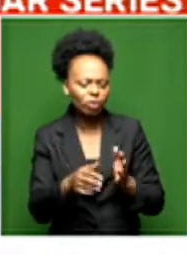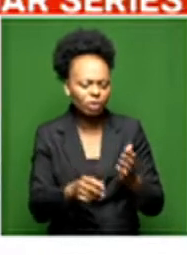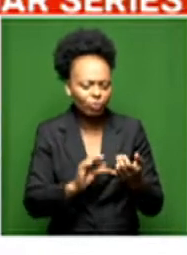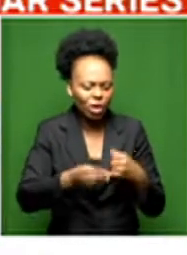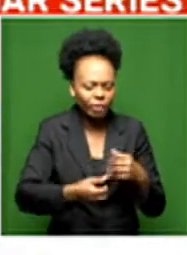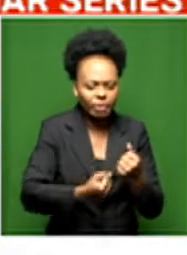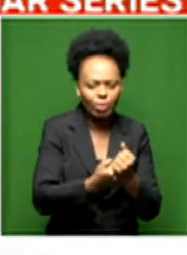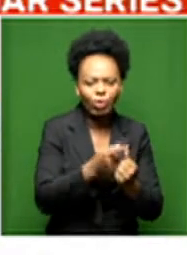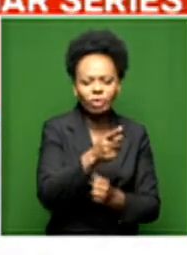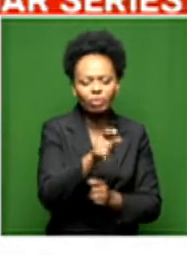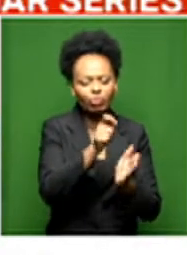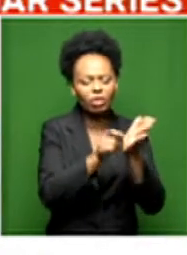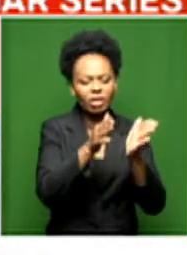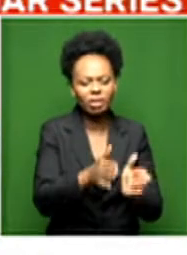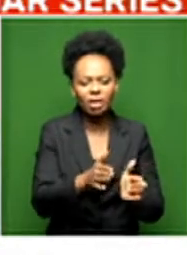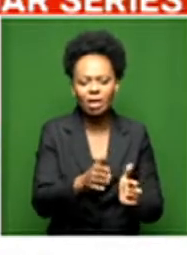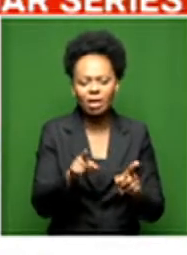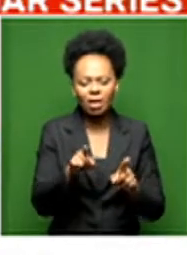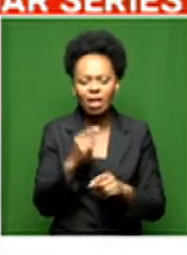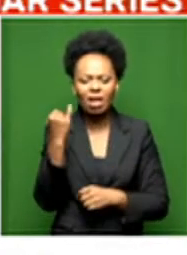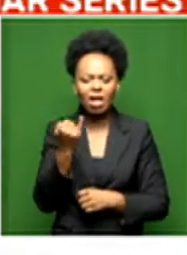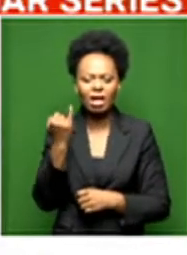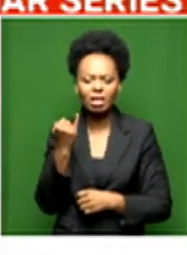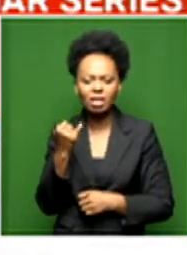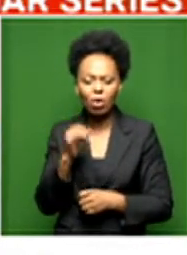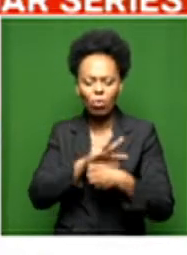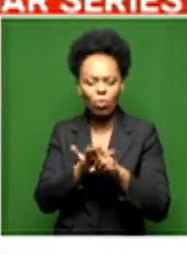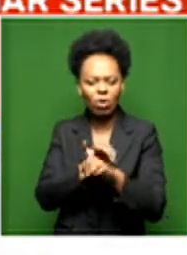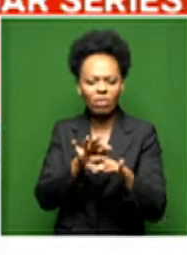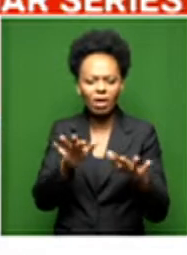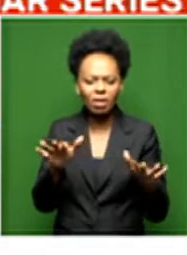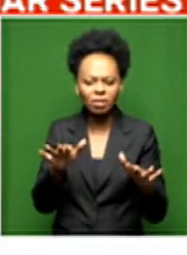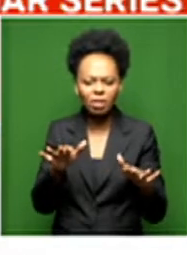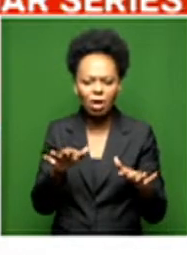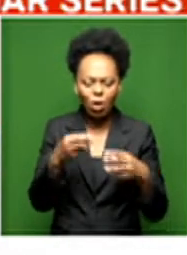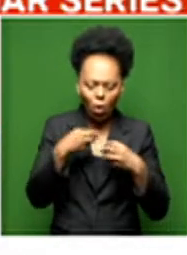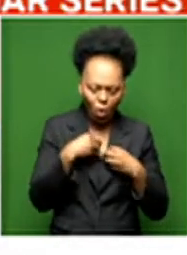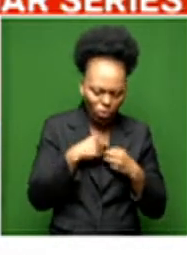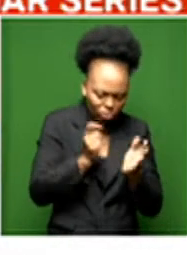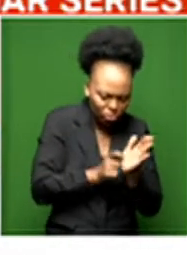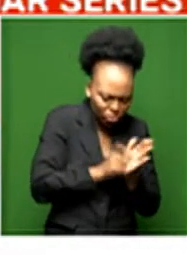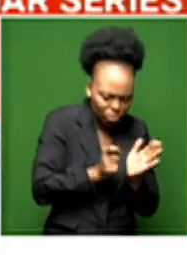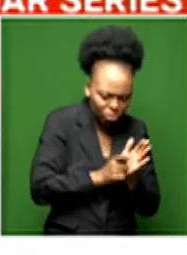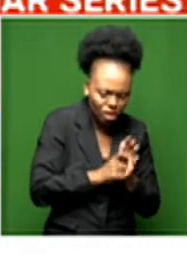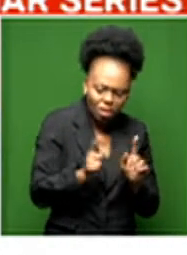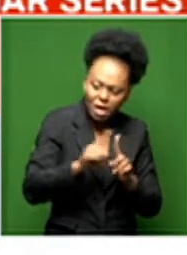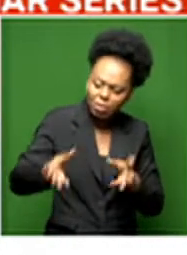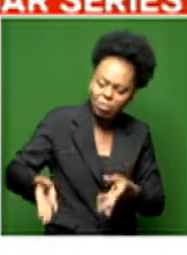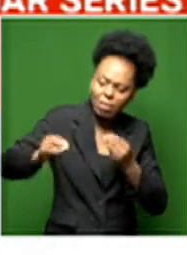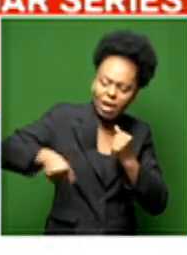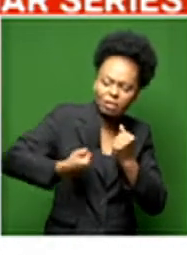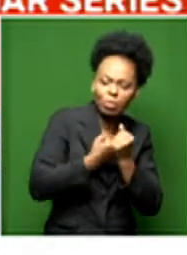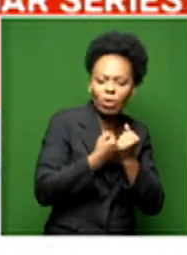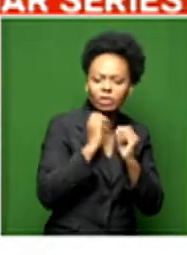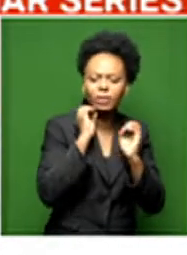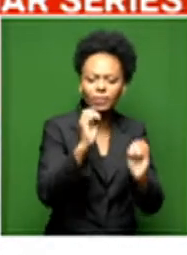of COVID, everyone is sitting in the corner and trying to write, and there's no help whatsoever. Okay. So